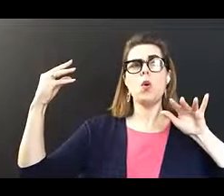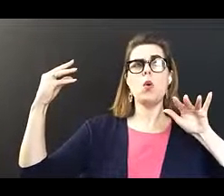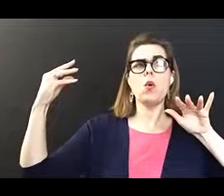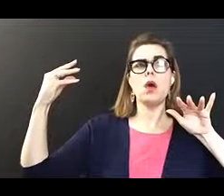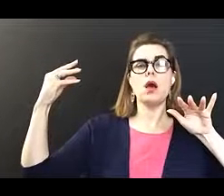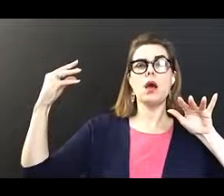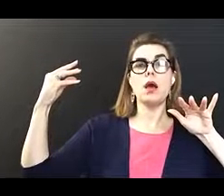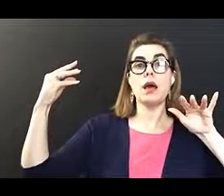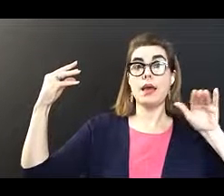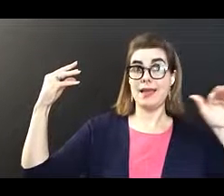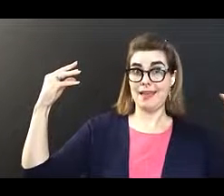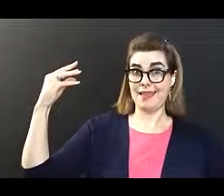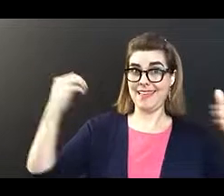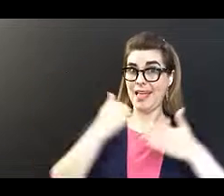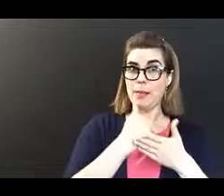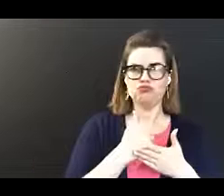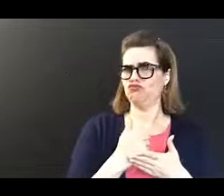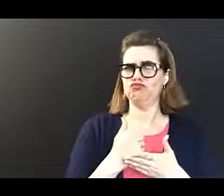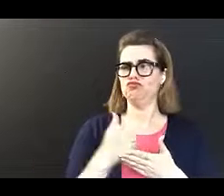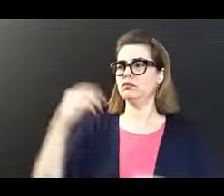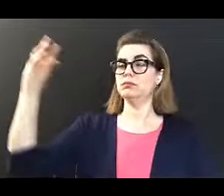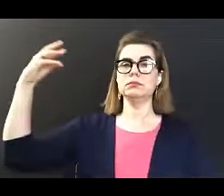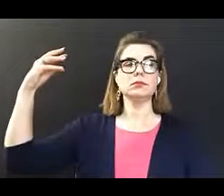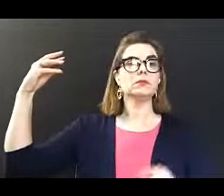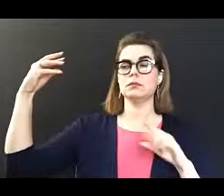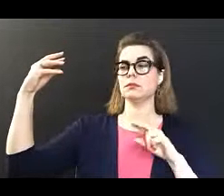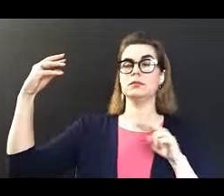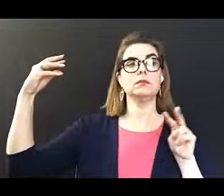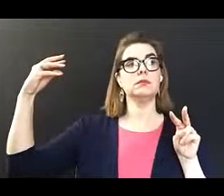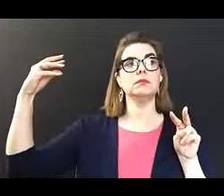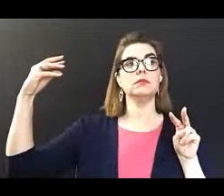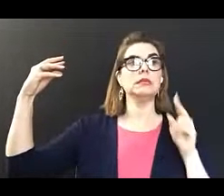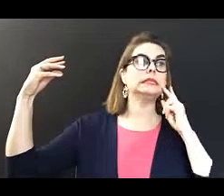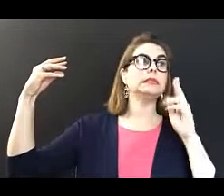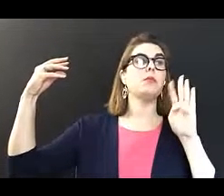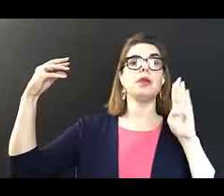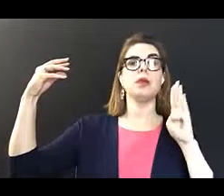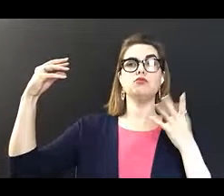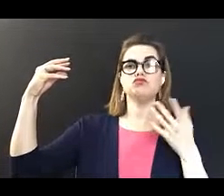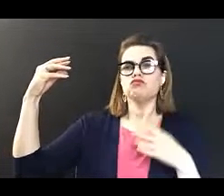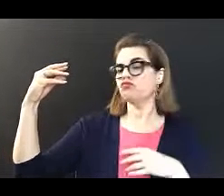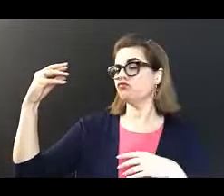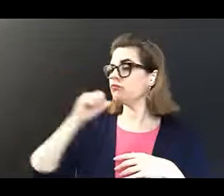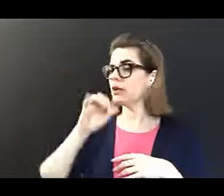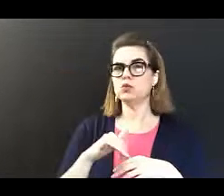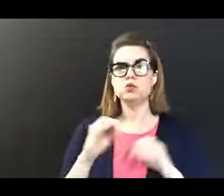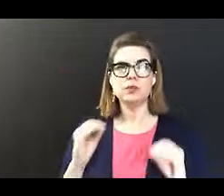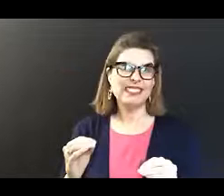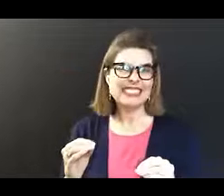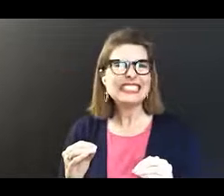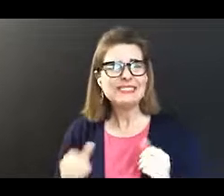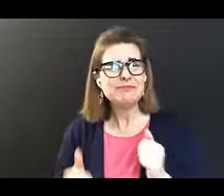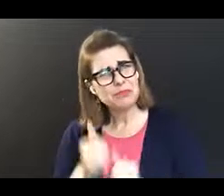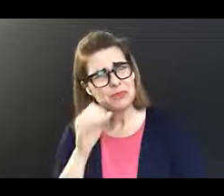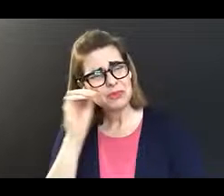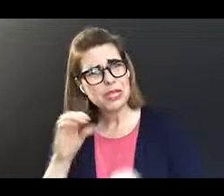So we want to kind of move them to a place where they feel like they can actually do something. So what I've